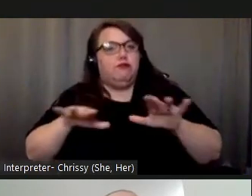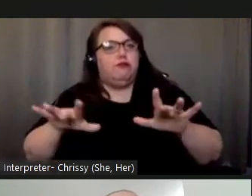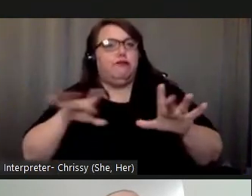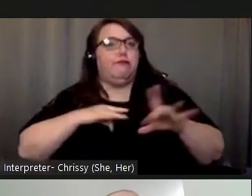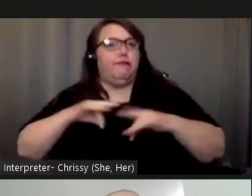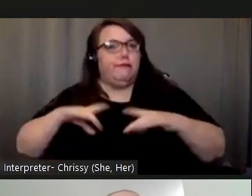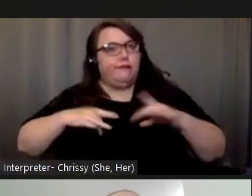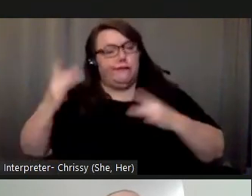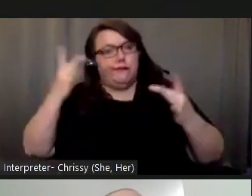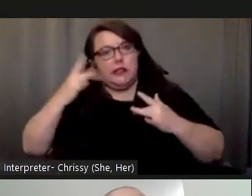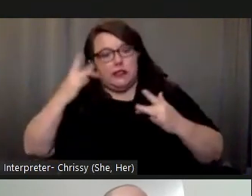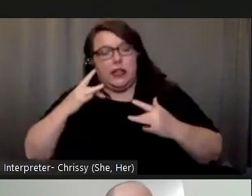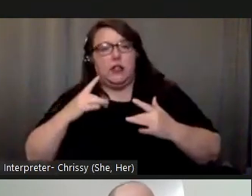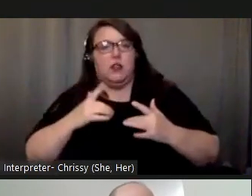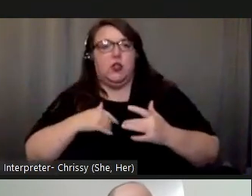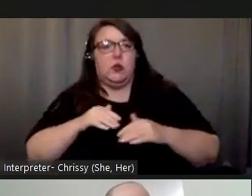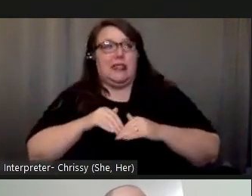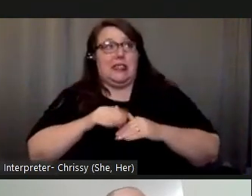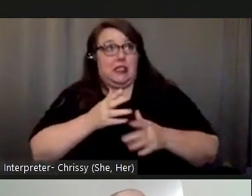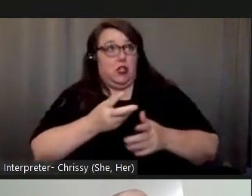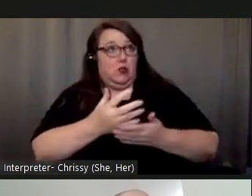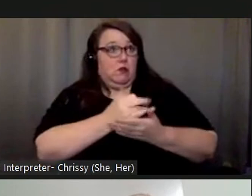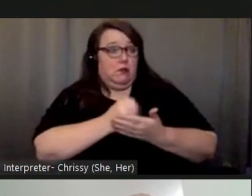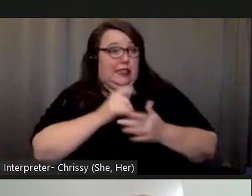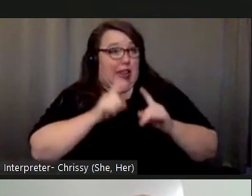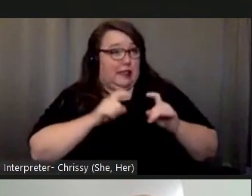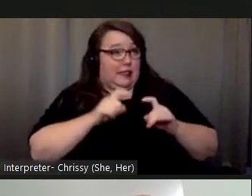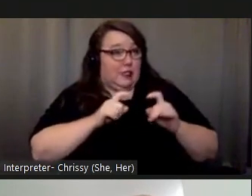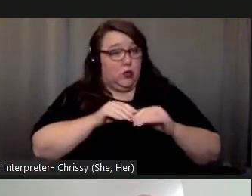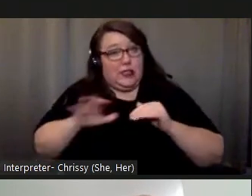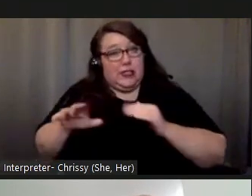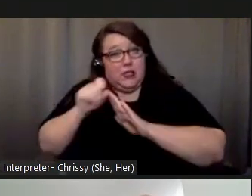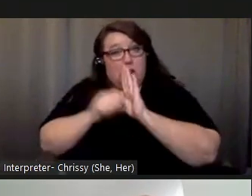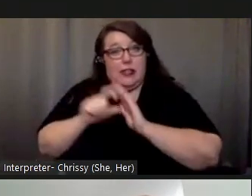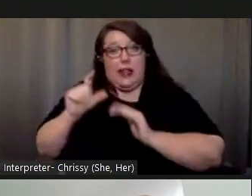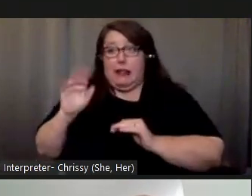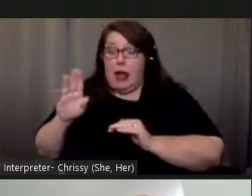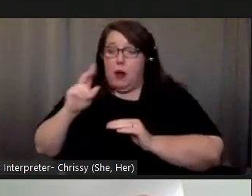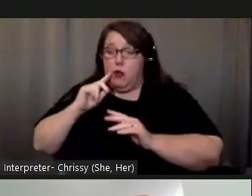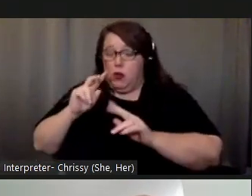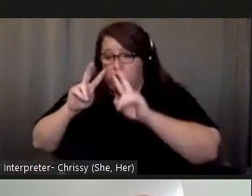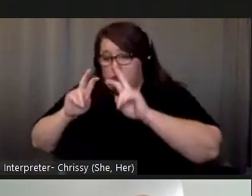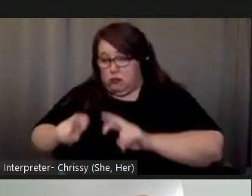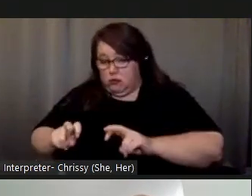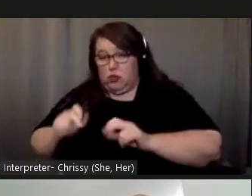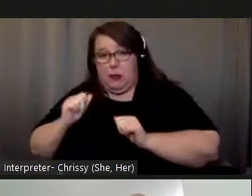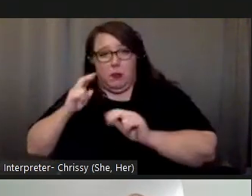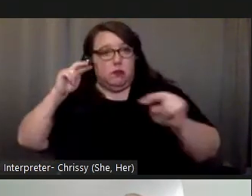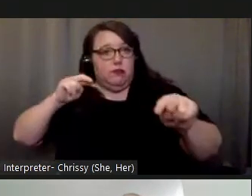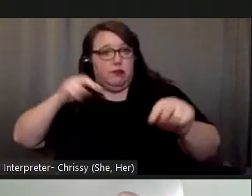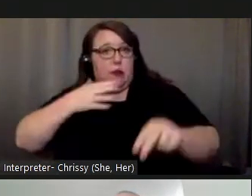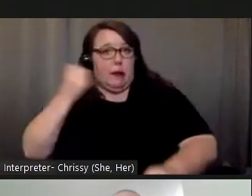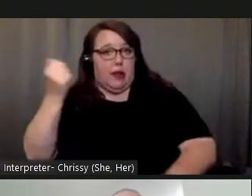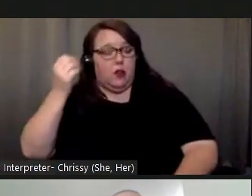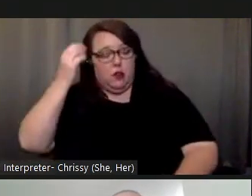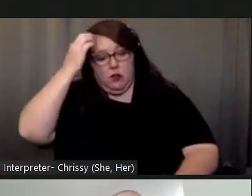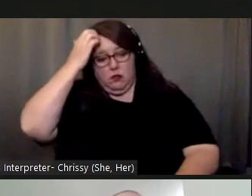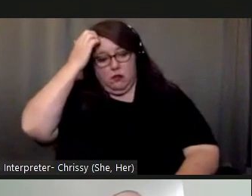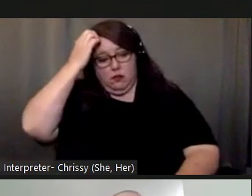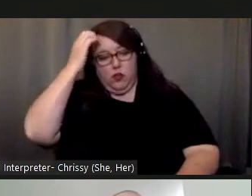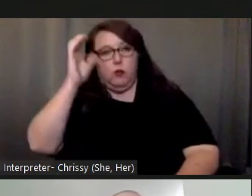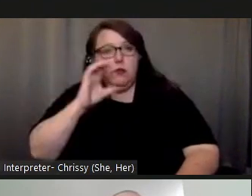from those counties to our state lab to really enhance the surveillance that we're doing in those communities to look for